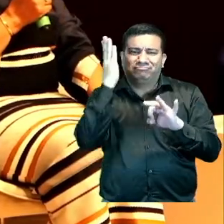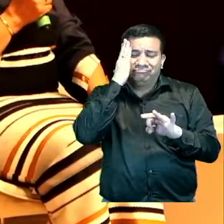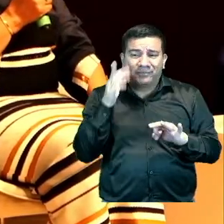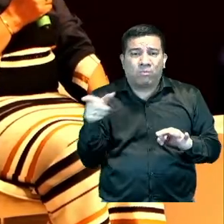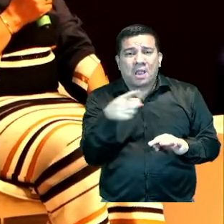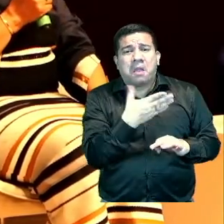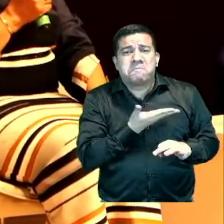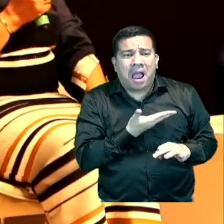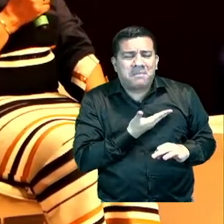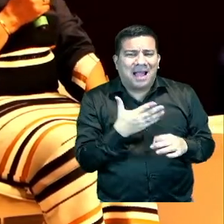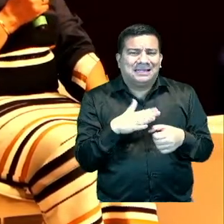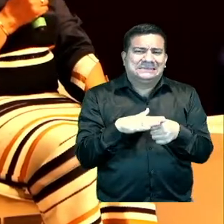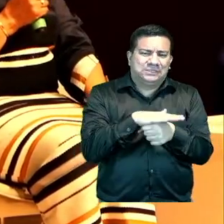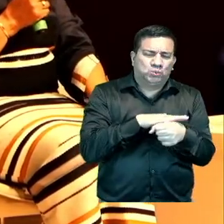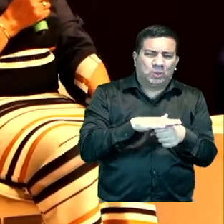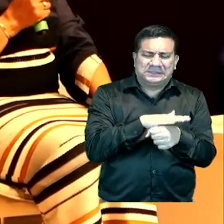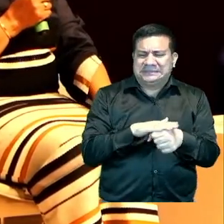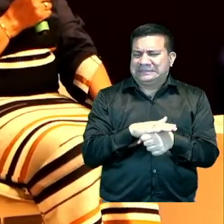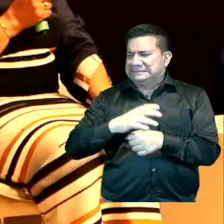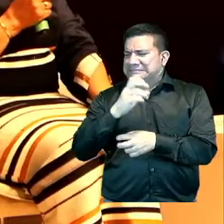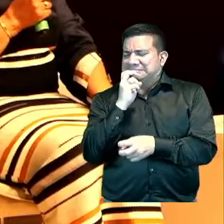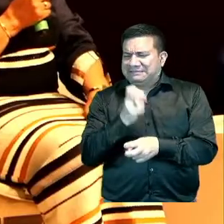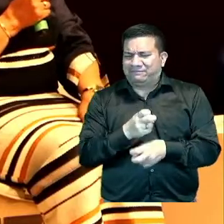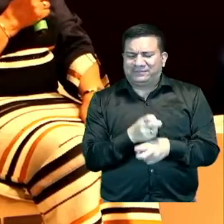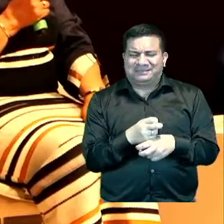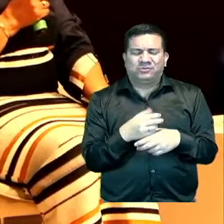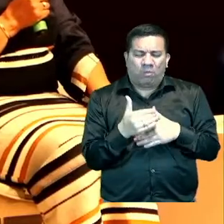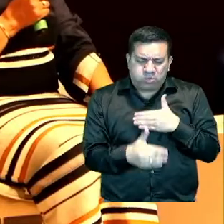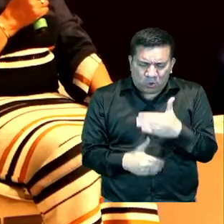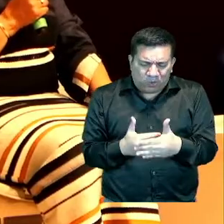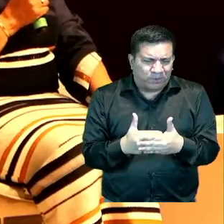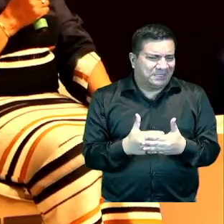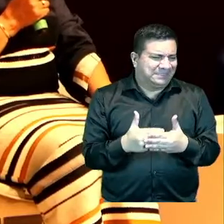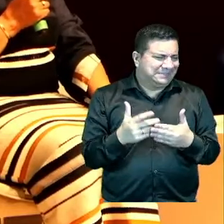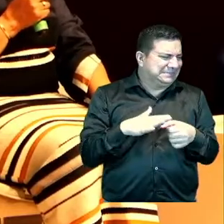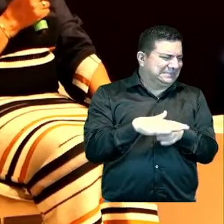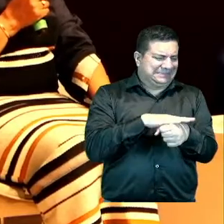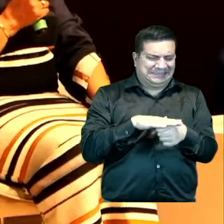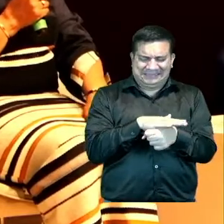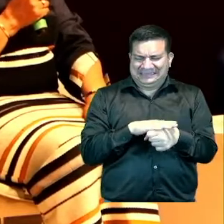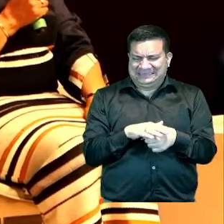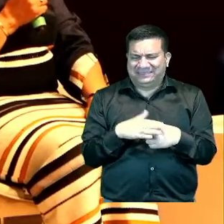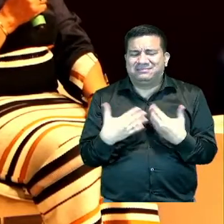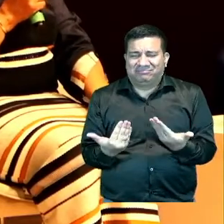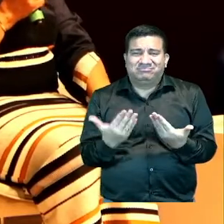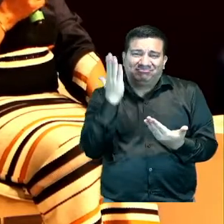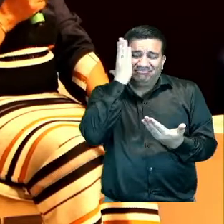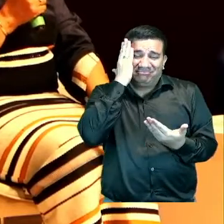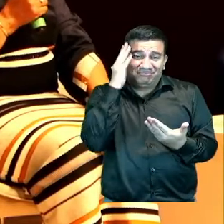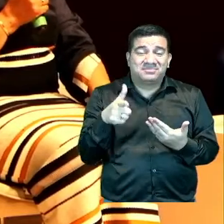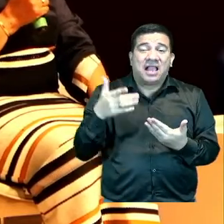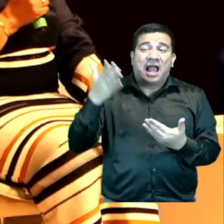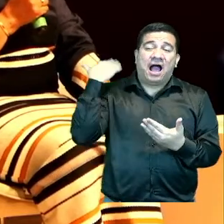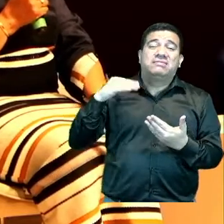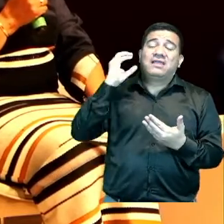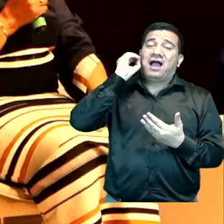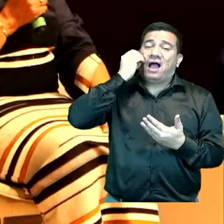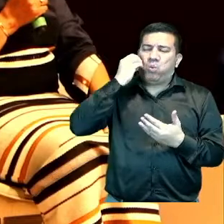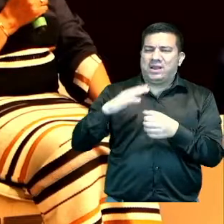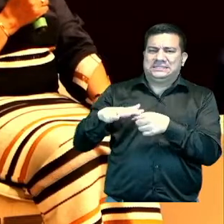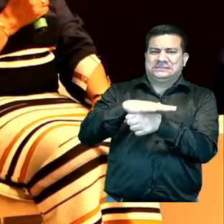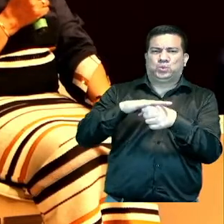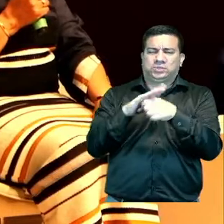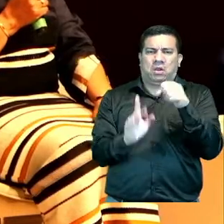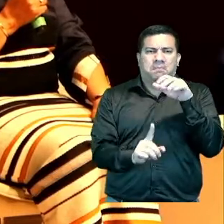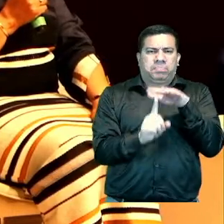Because as women, we have experienced difficult situations. Our